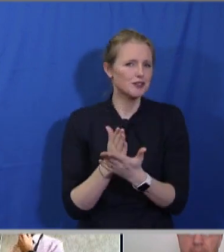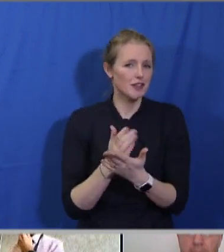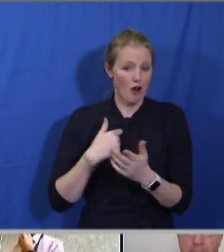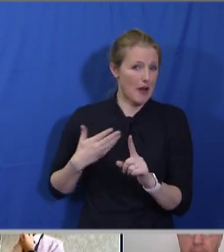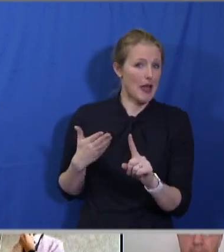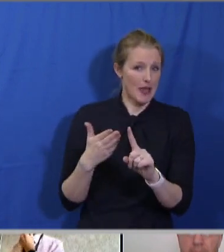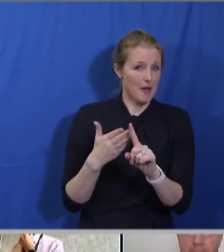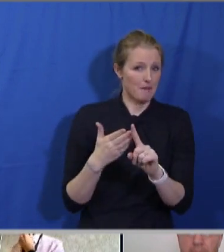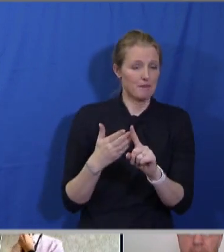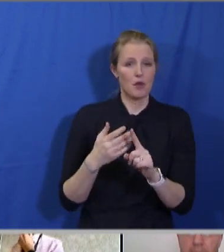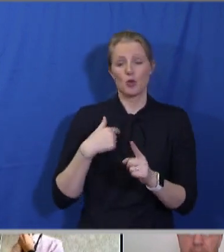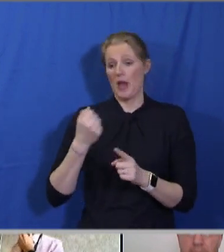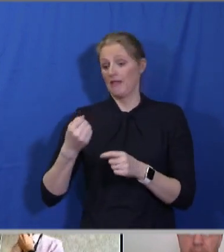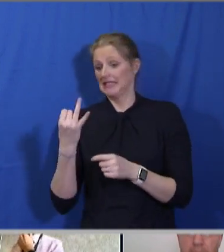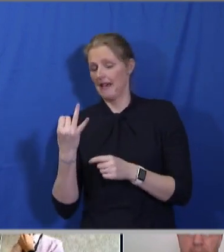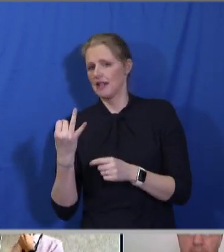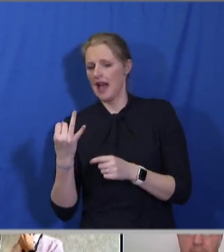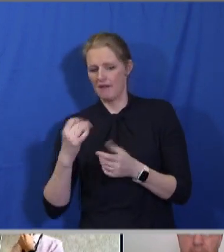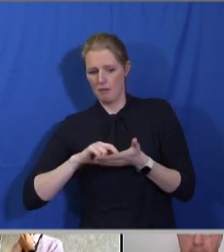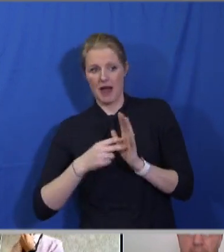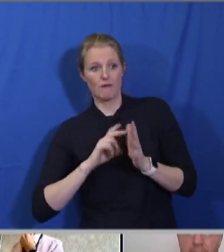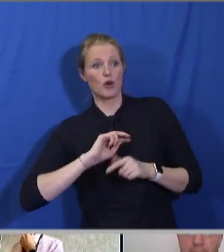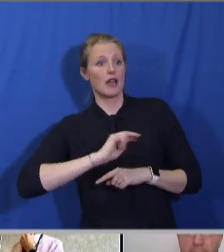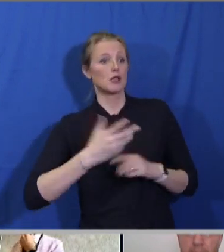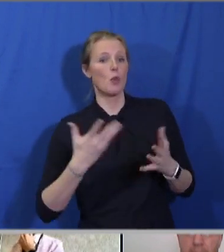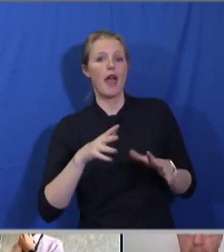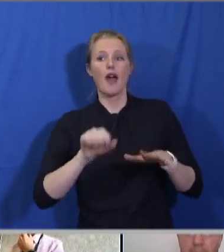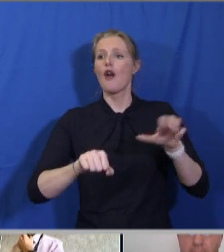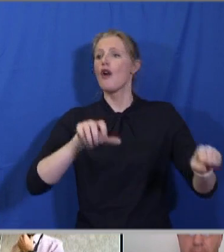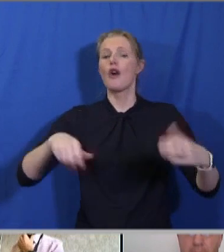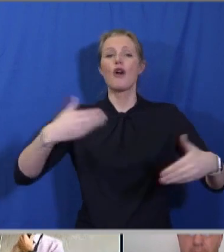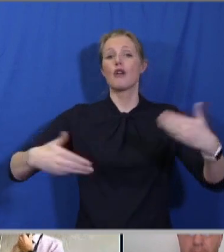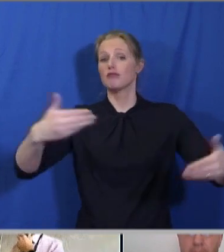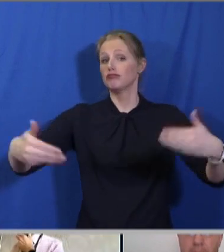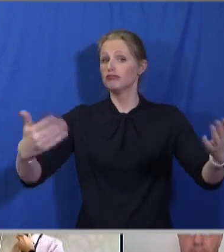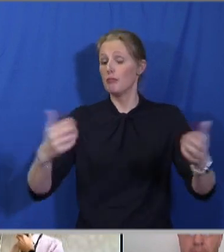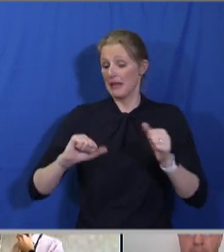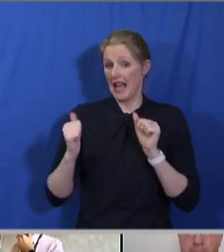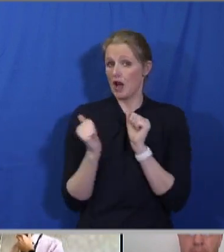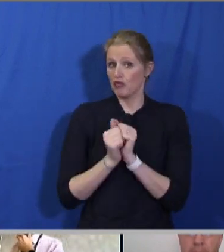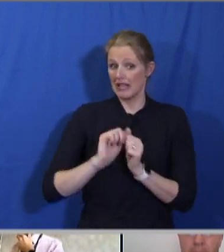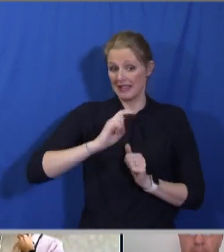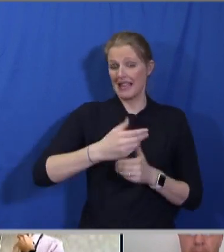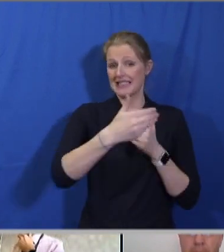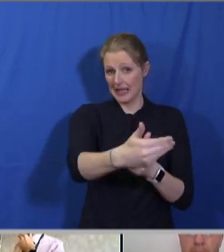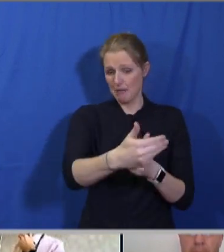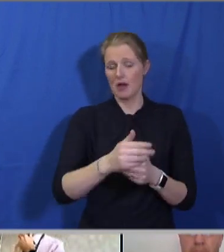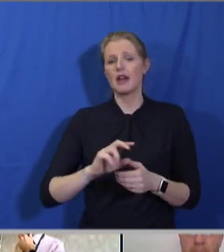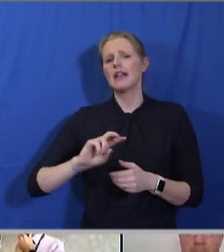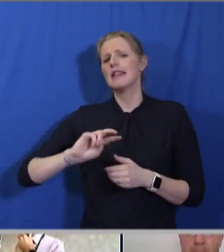where we will go next. That's been agreed, and the next challenge is to